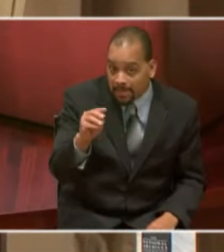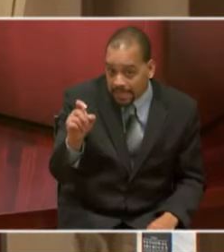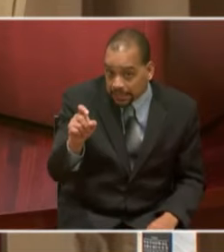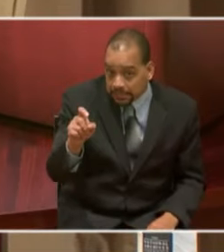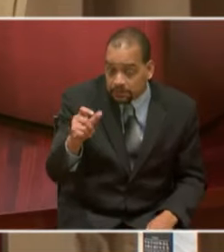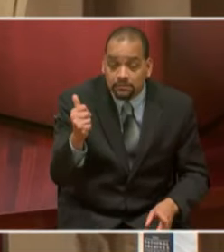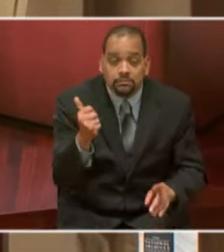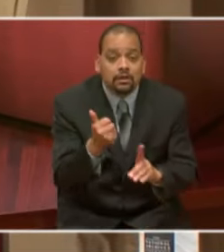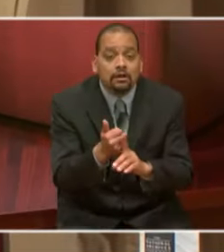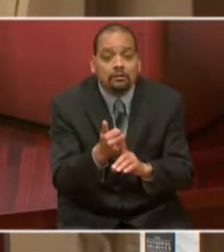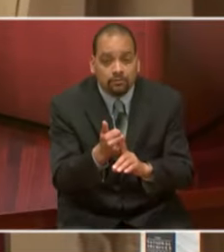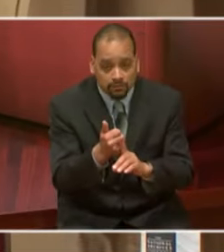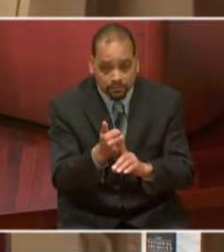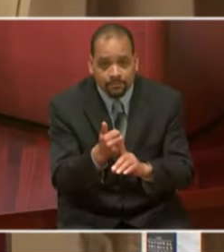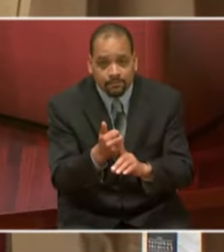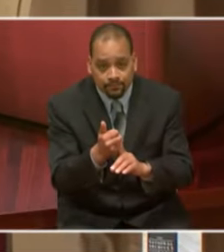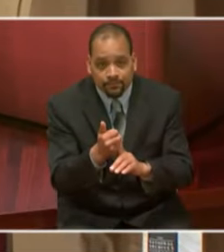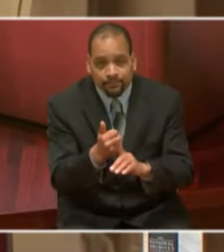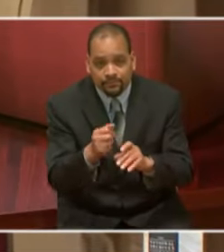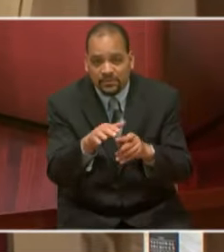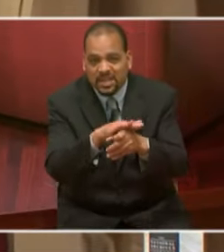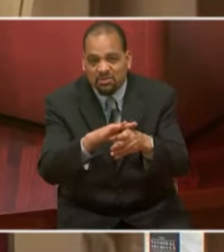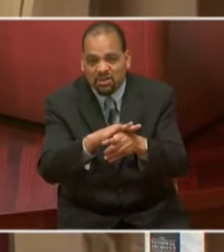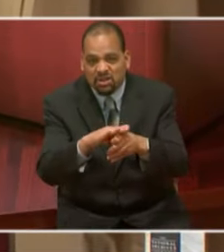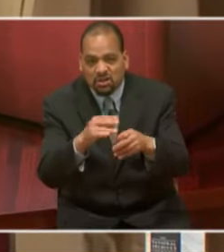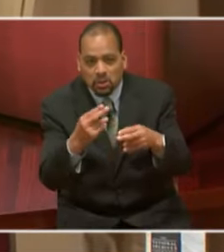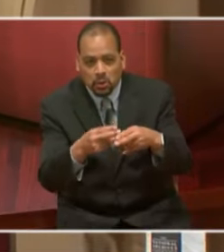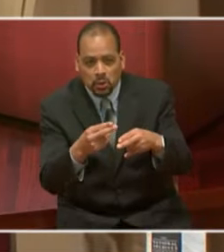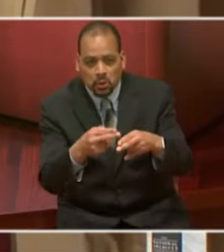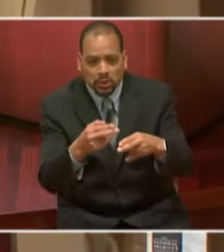from or turn away from.